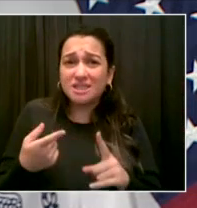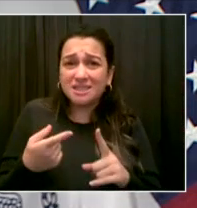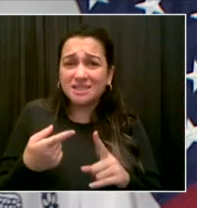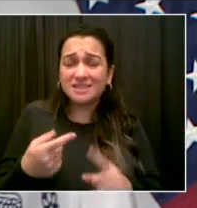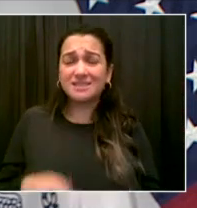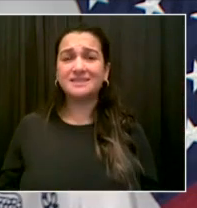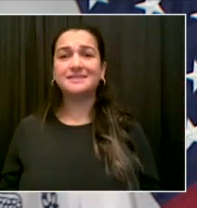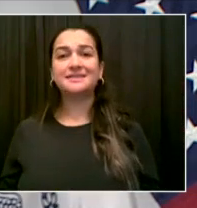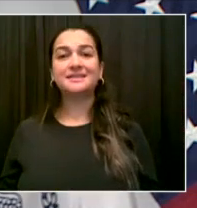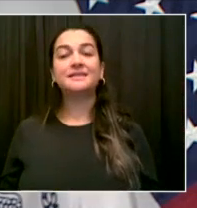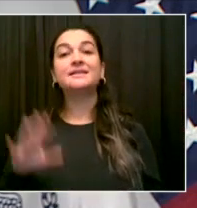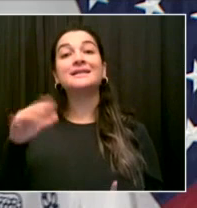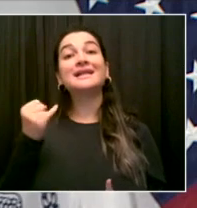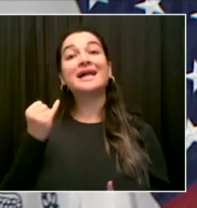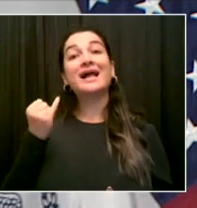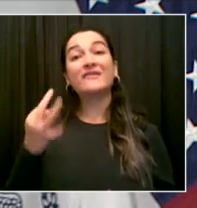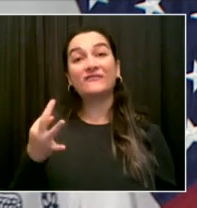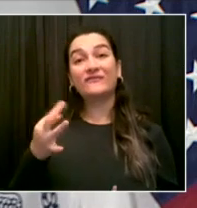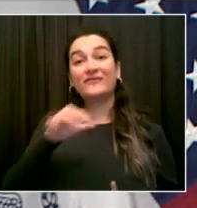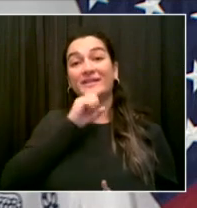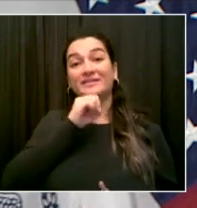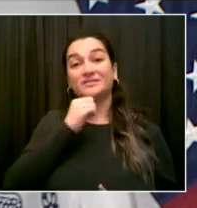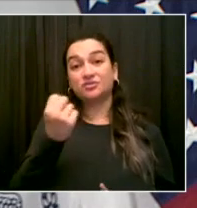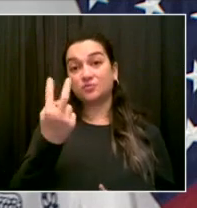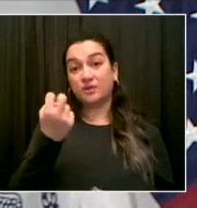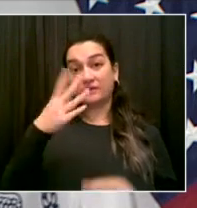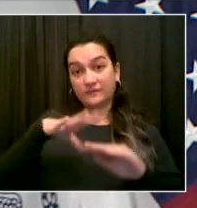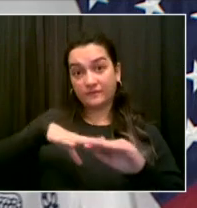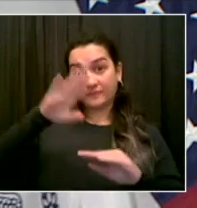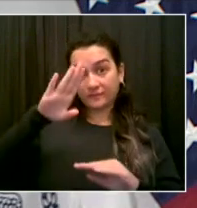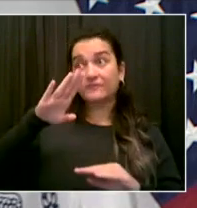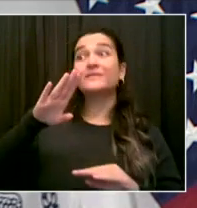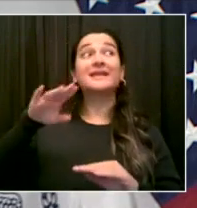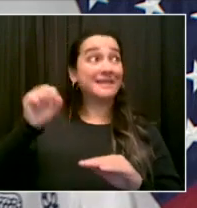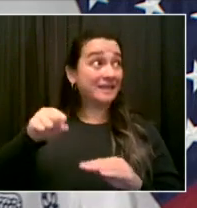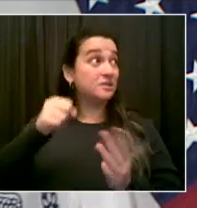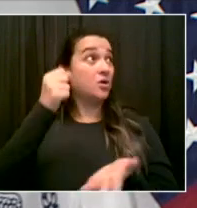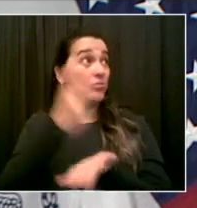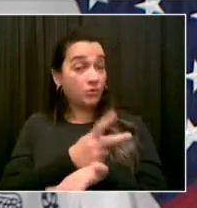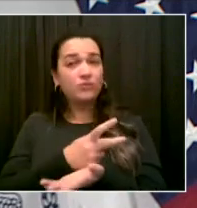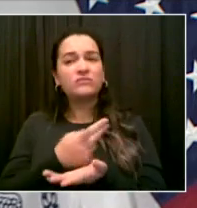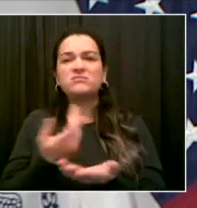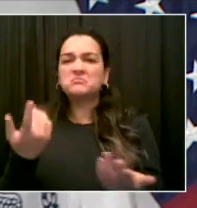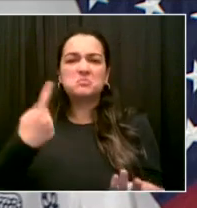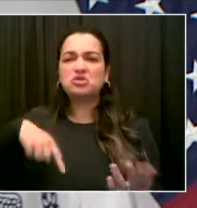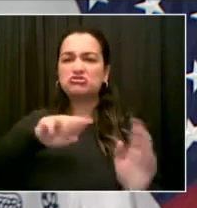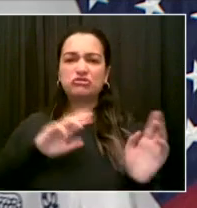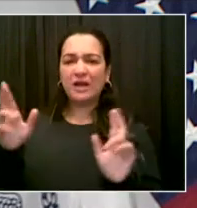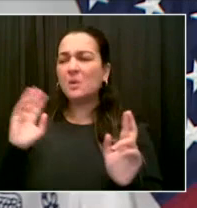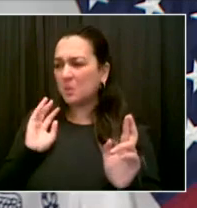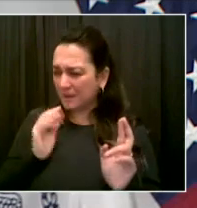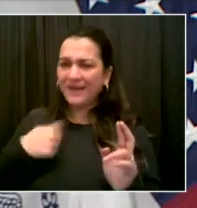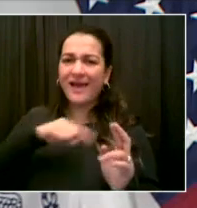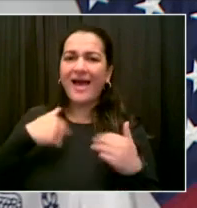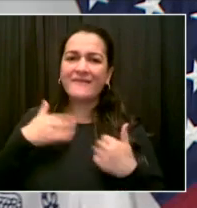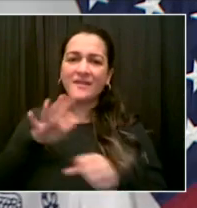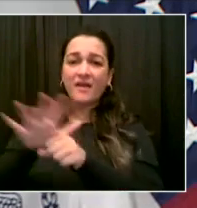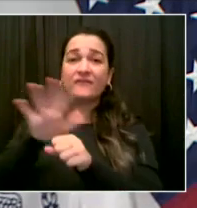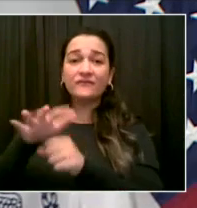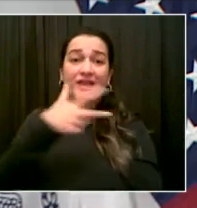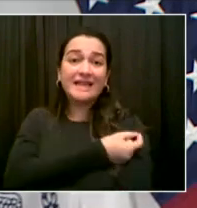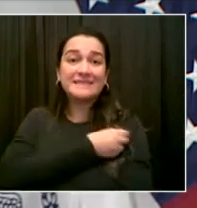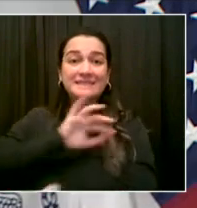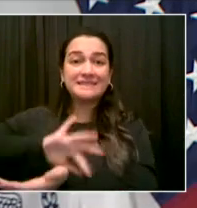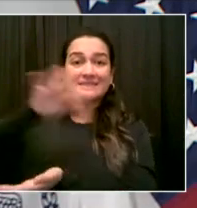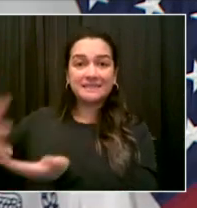get vaccinated can, because we have finally, after so many months, we have supply, we have so many locations, we have the